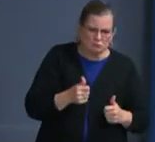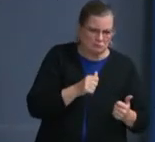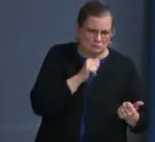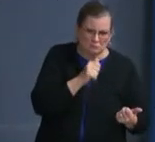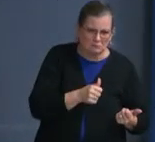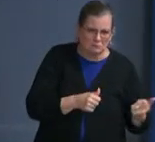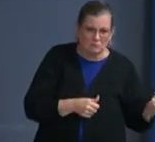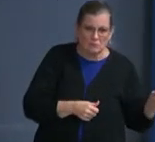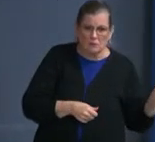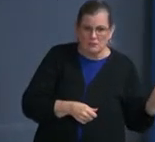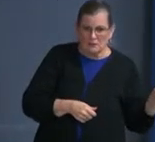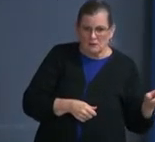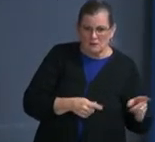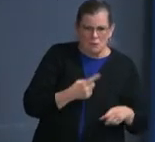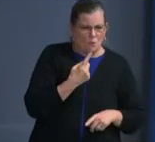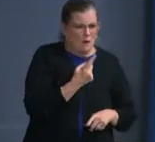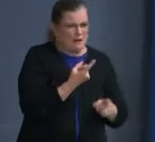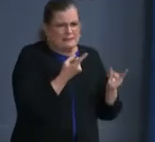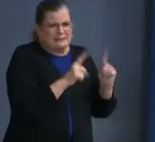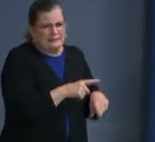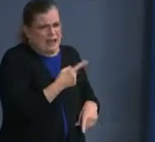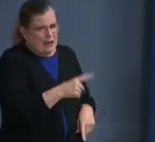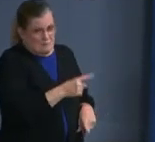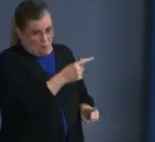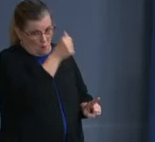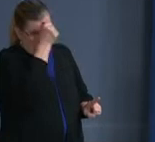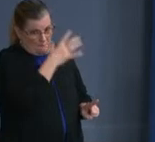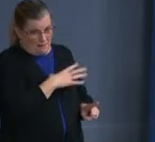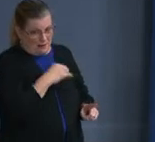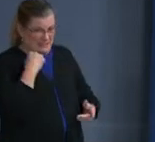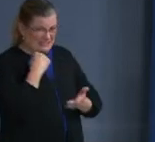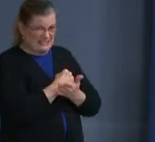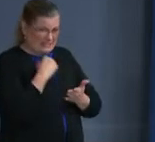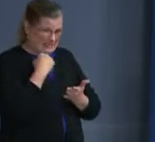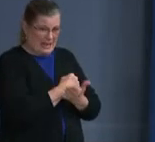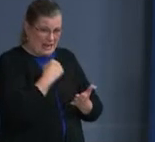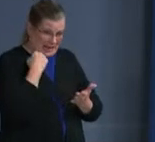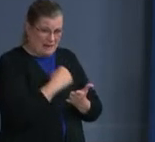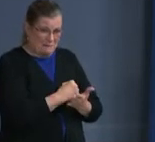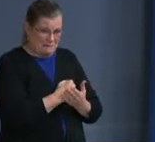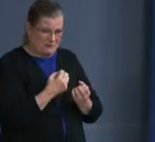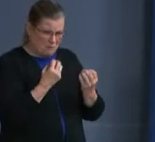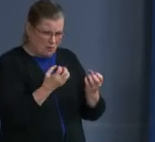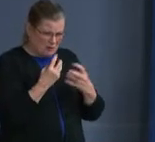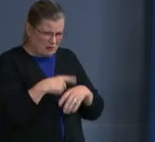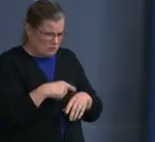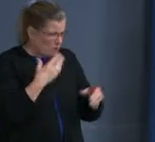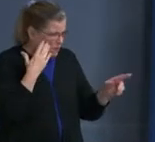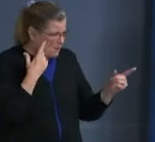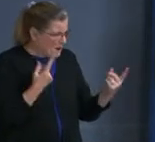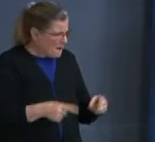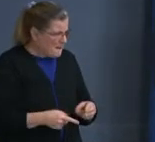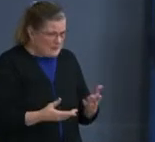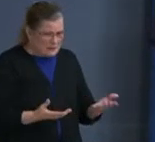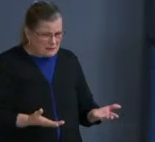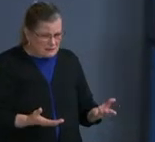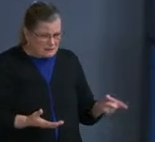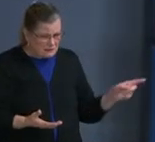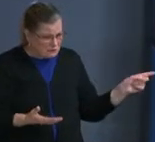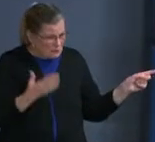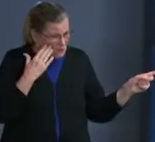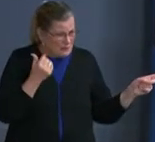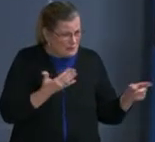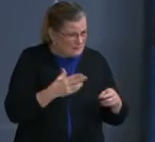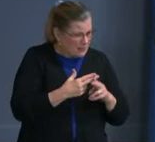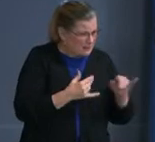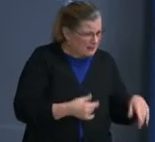a lot of attention was a van that was stabbed multiple times. Can you just go through what you know happened there, and what is anything known about the political affiliation of